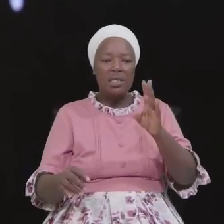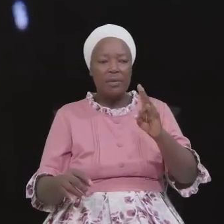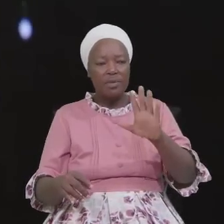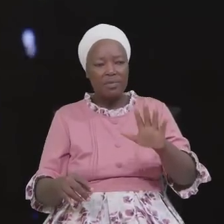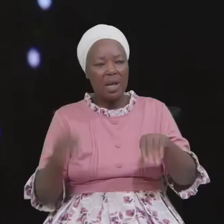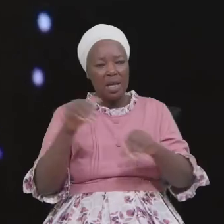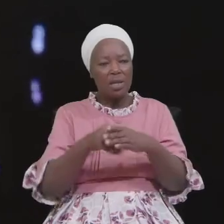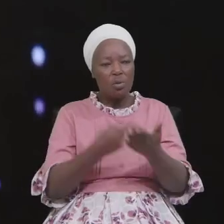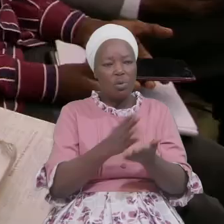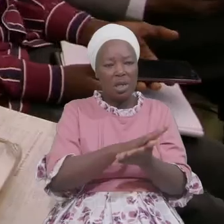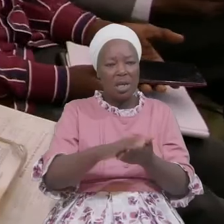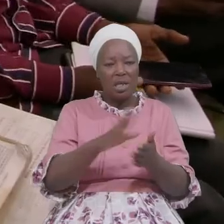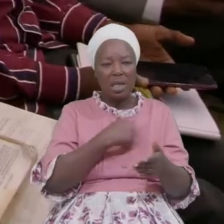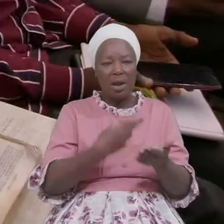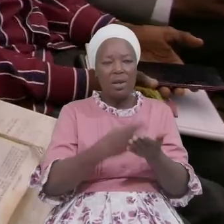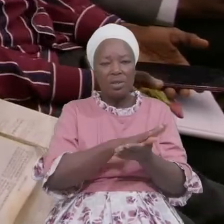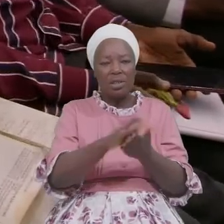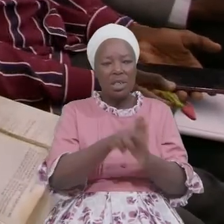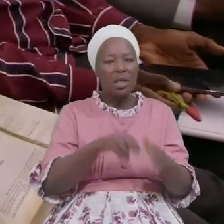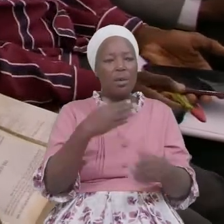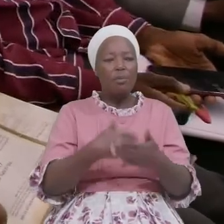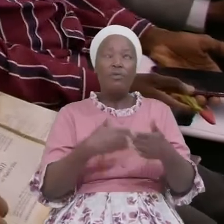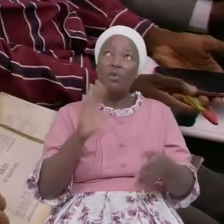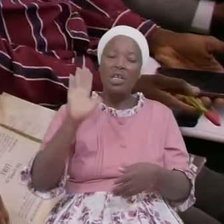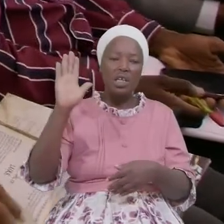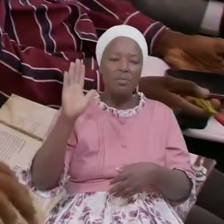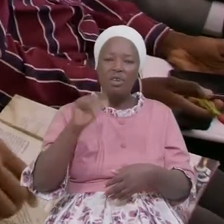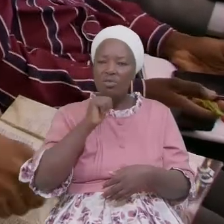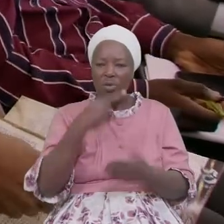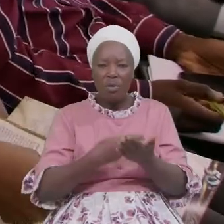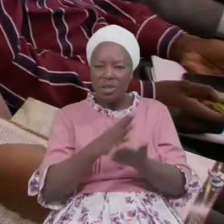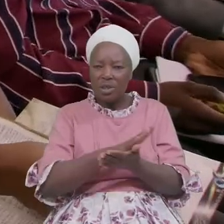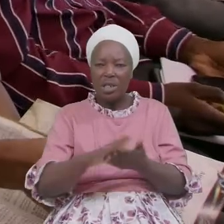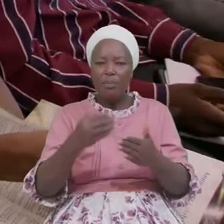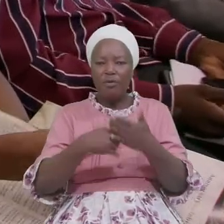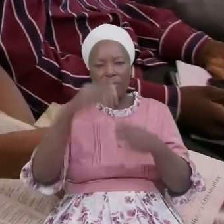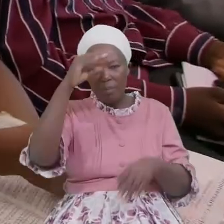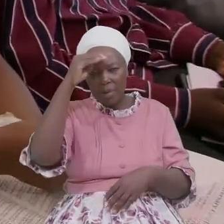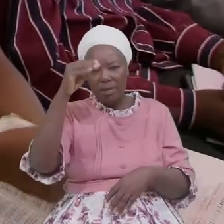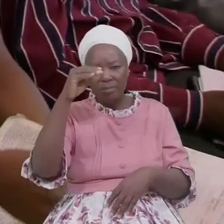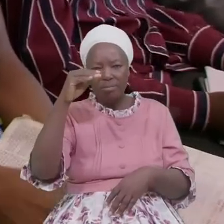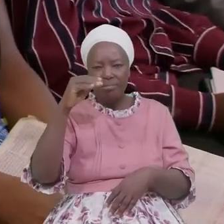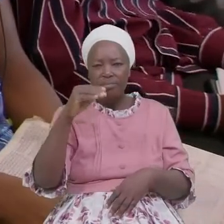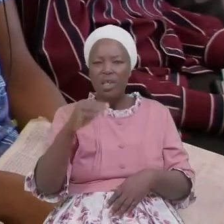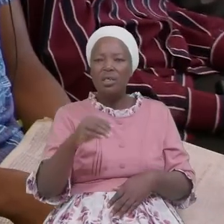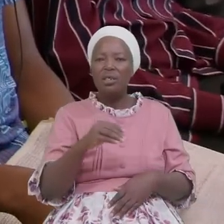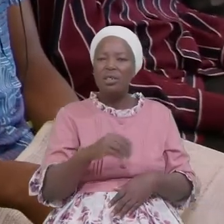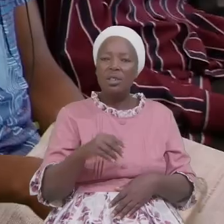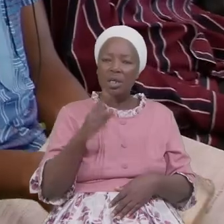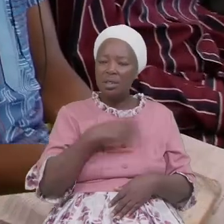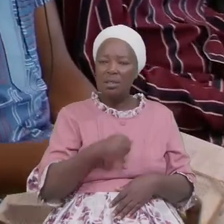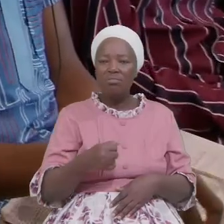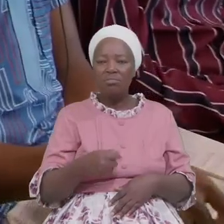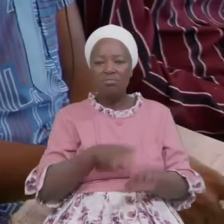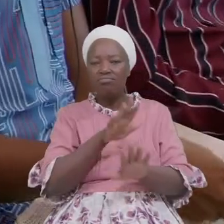and righteousness before him. Not righteousness before man. Even hypocrites can